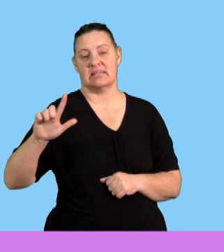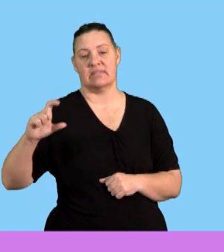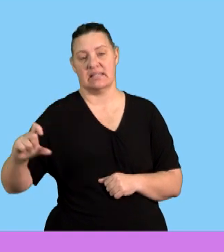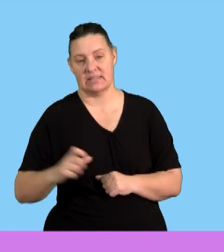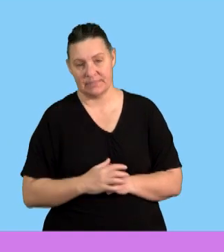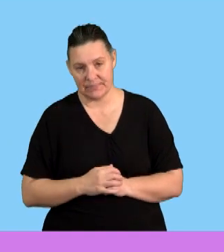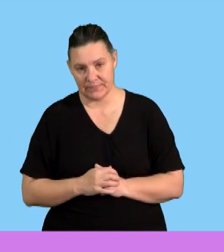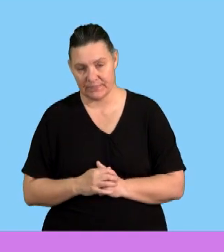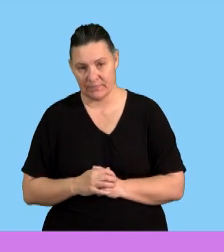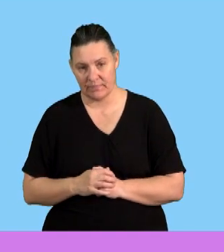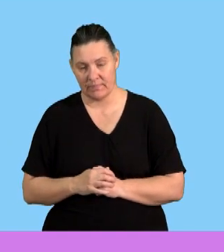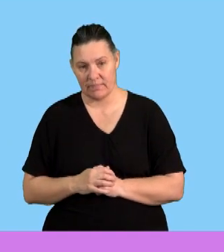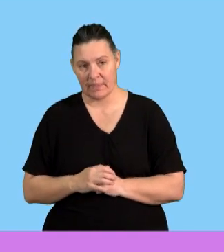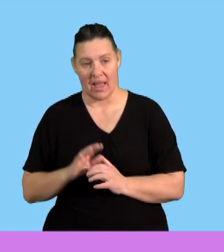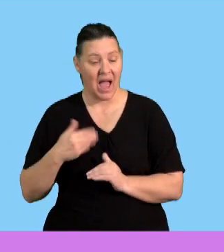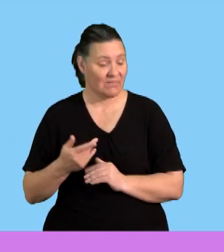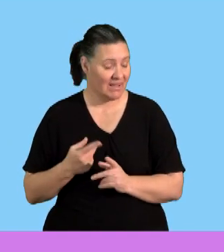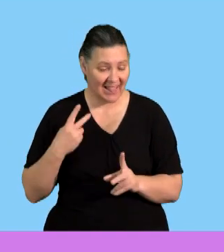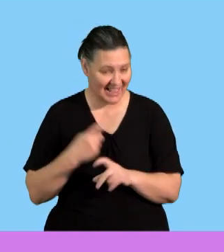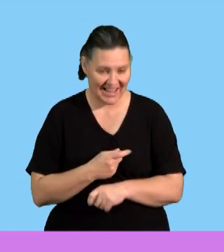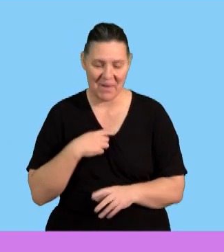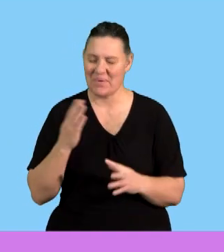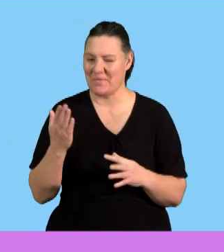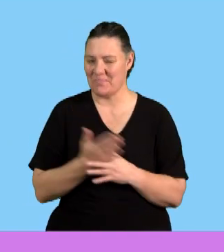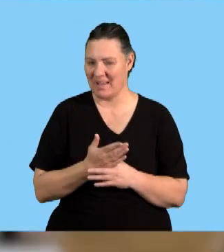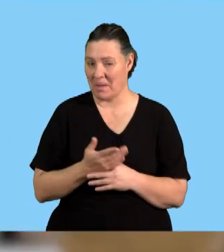97 cents. Now, after this tongue twister,